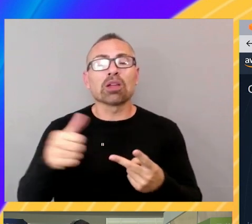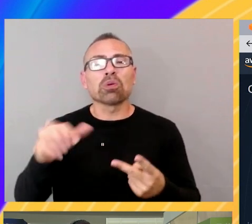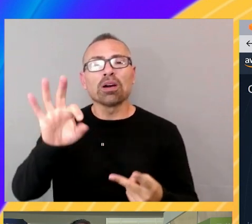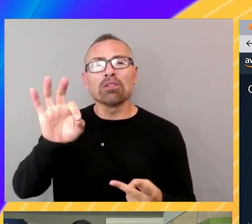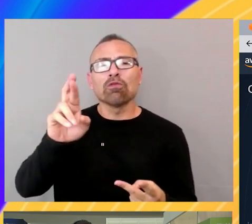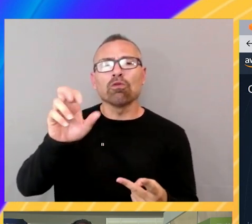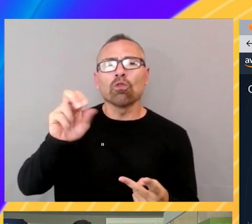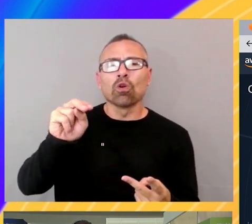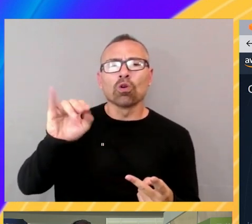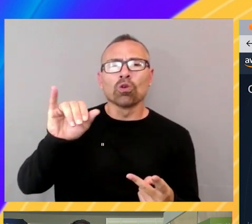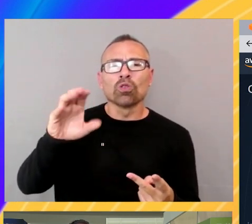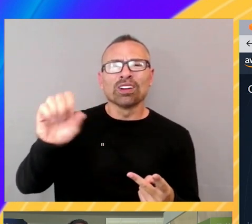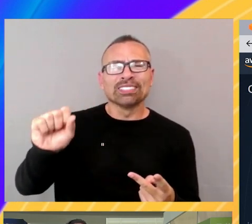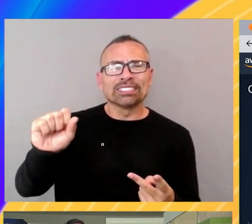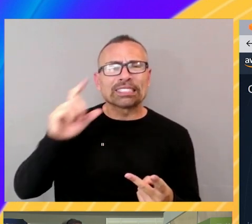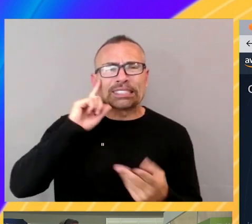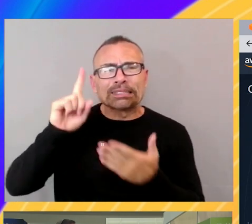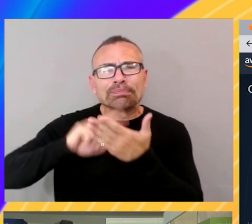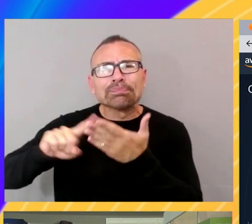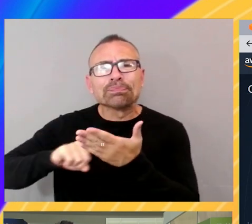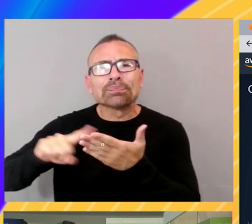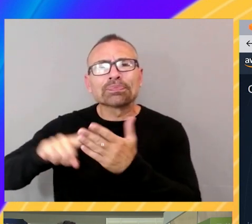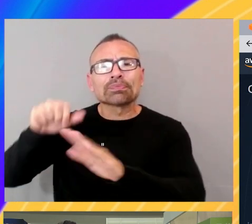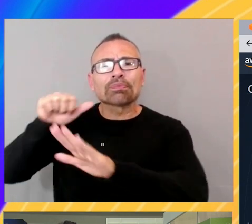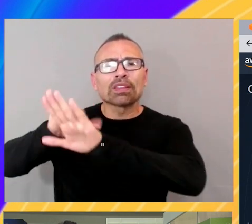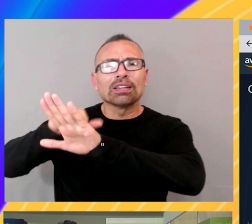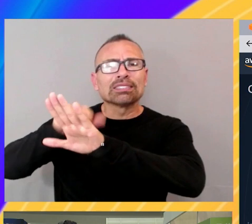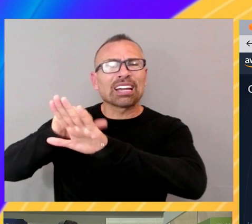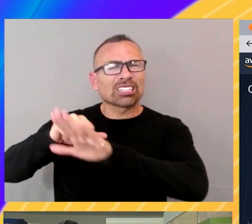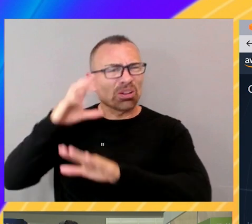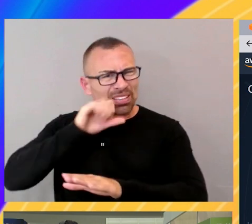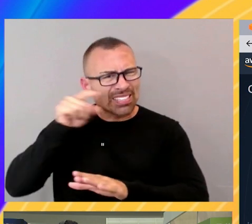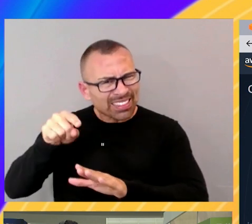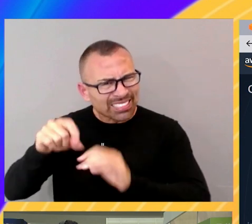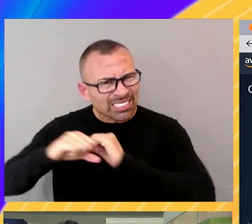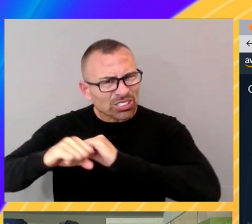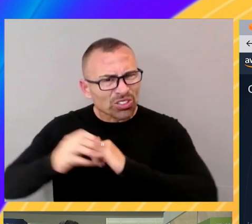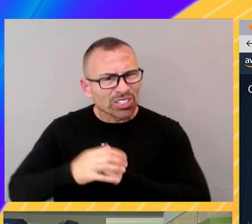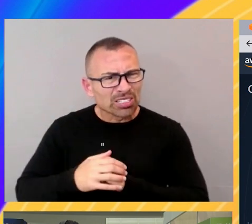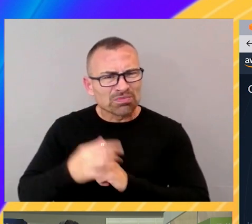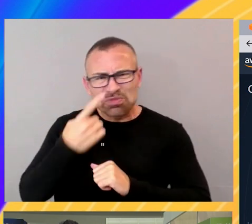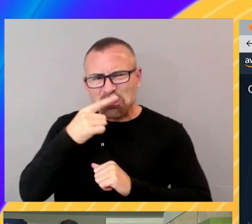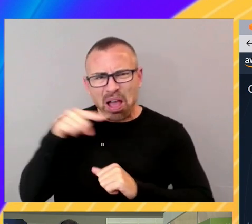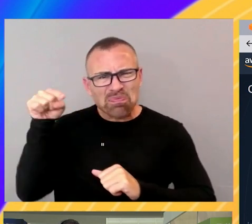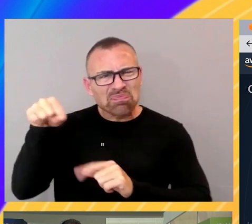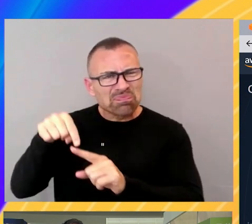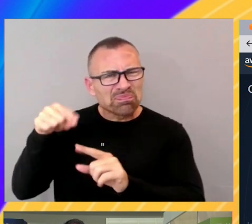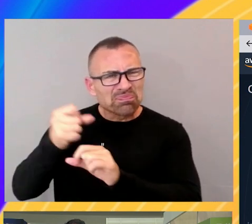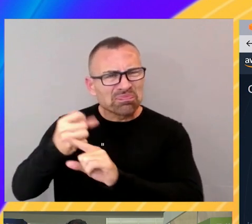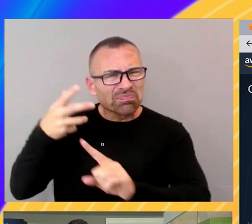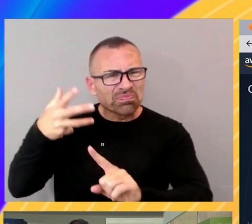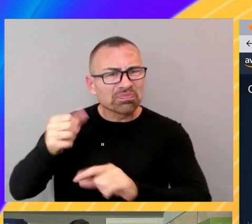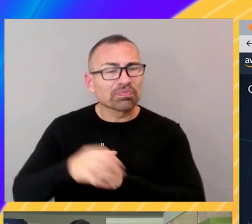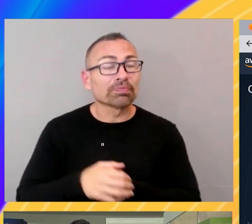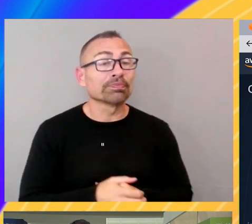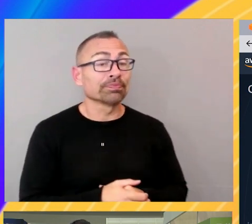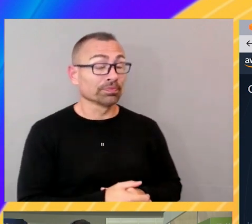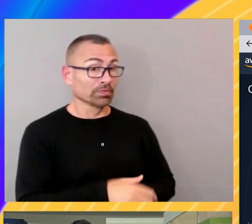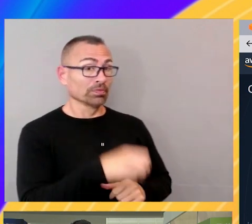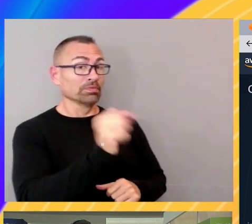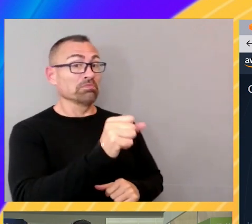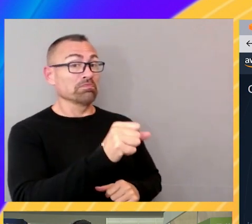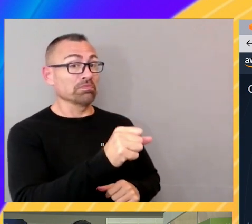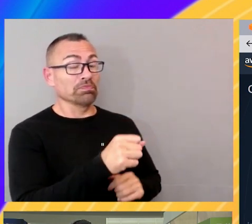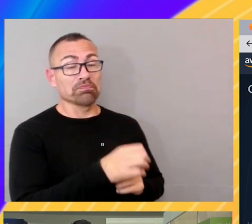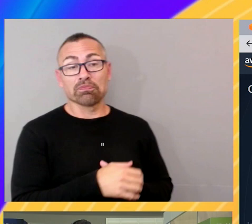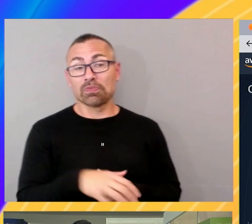yeah, absolutely. Can you talk about this one real quick? Yeah, so specific, if you click on it, it'll tell you specifically what